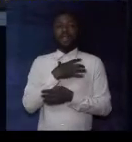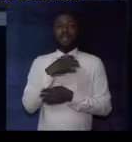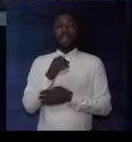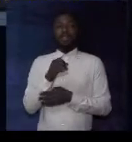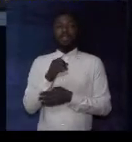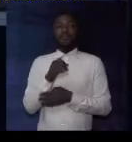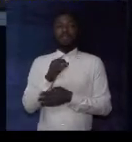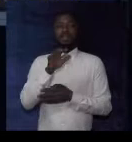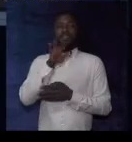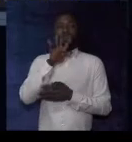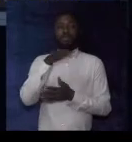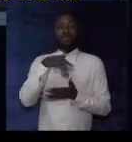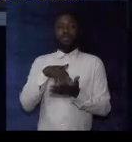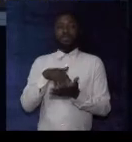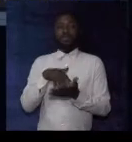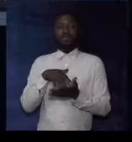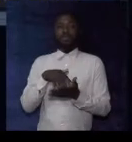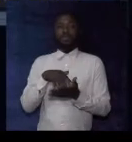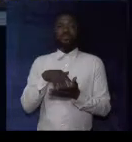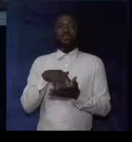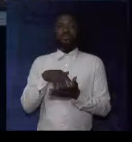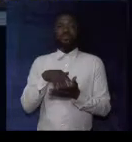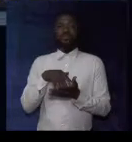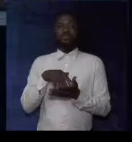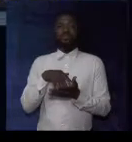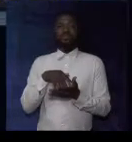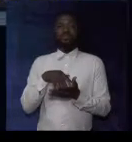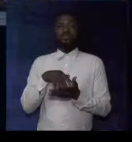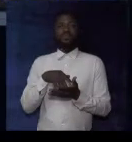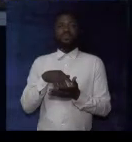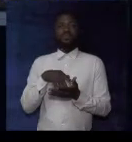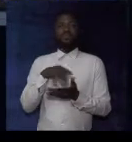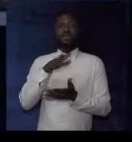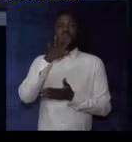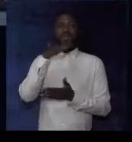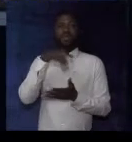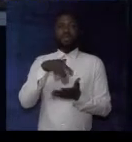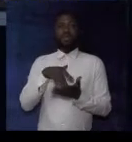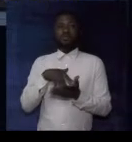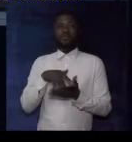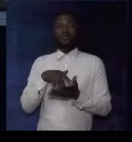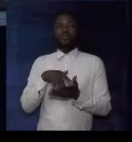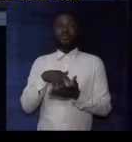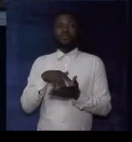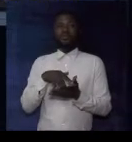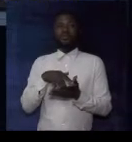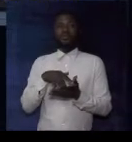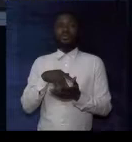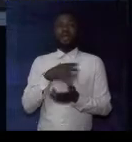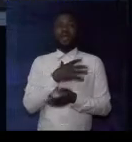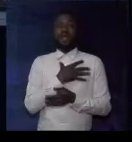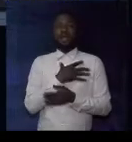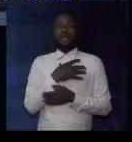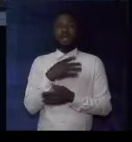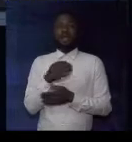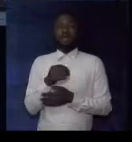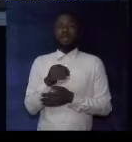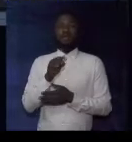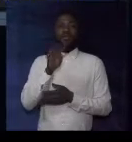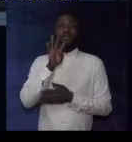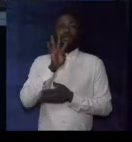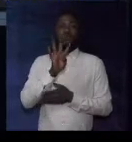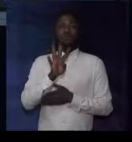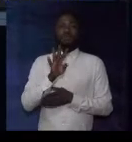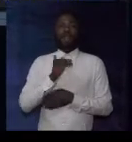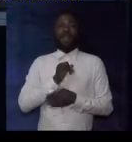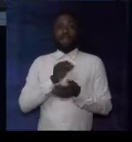622 million, then, as I have said, 5,000. This is not 500,000, that's 005, that's 5,000,